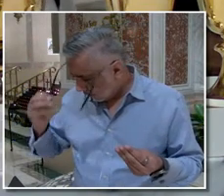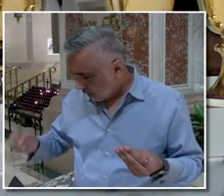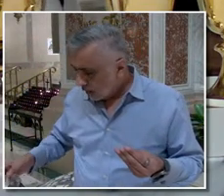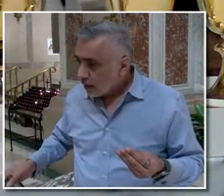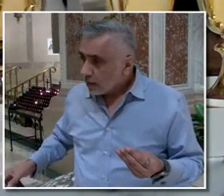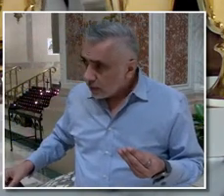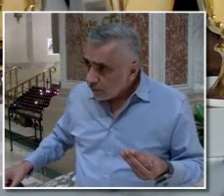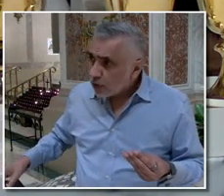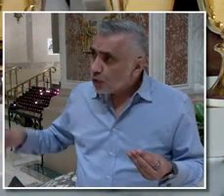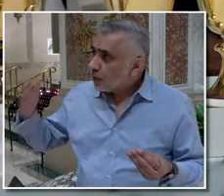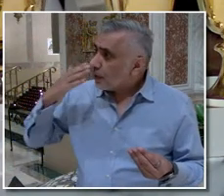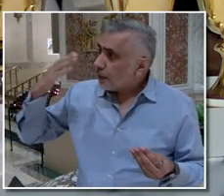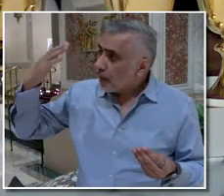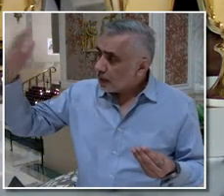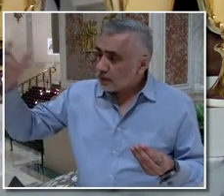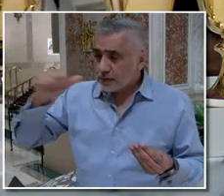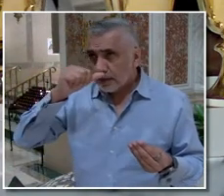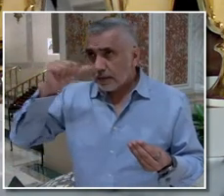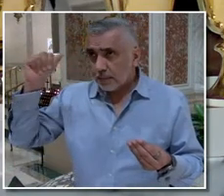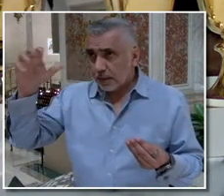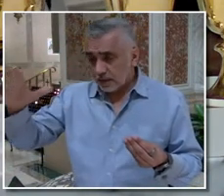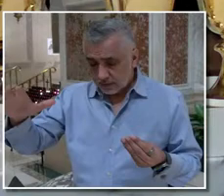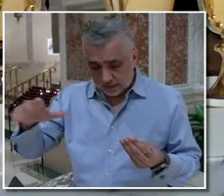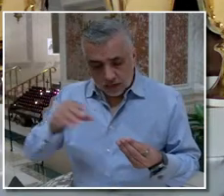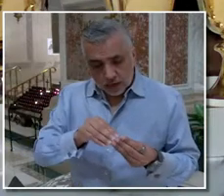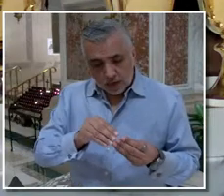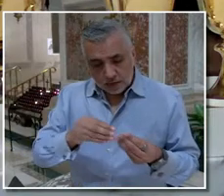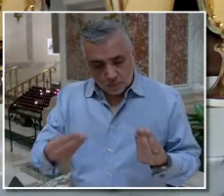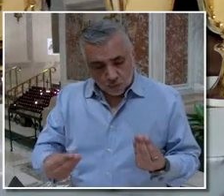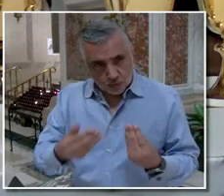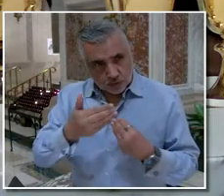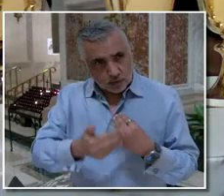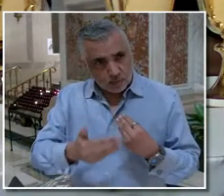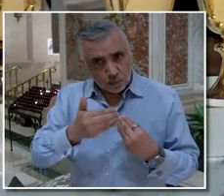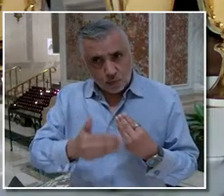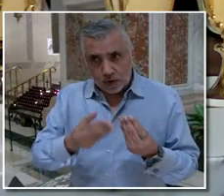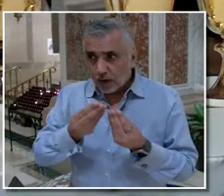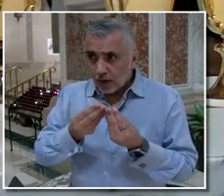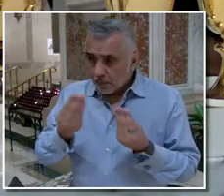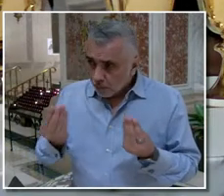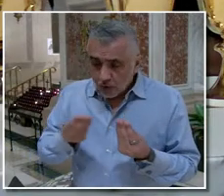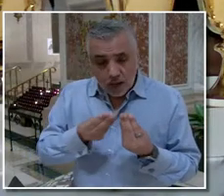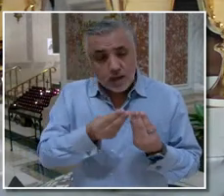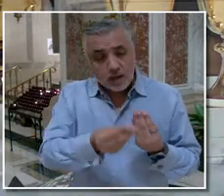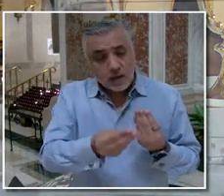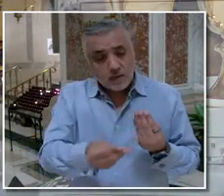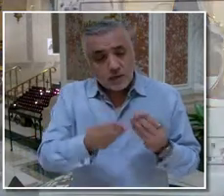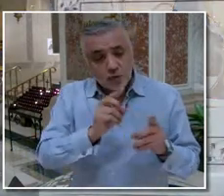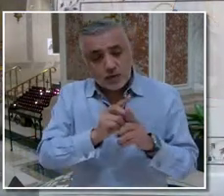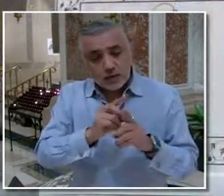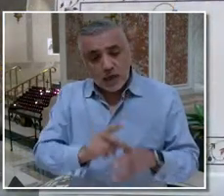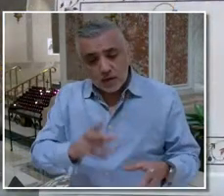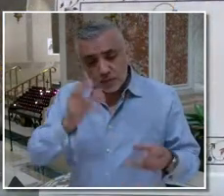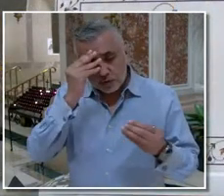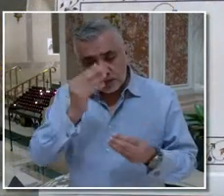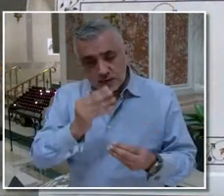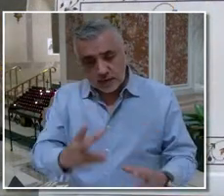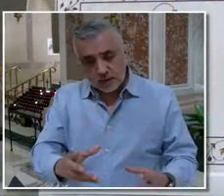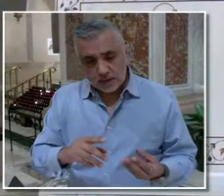you thanks, he said the blessing, broke the bread, and gave it to his disciples,